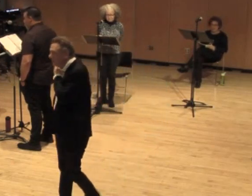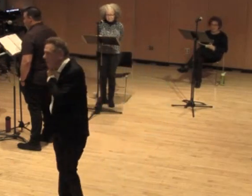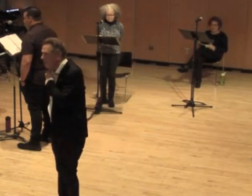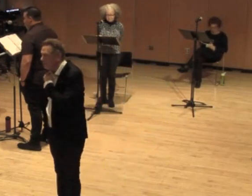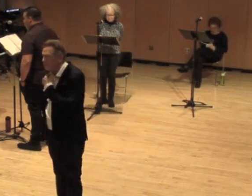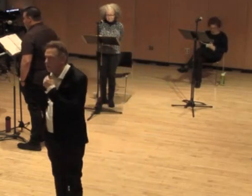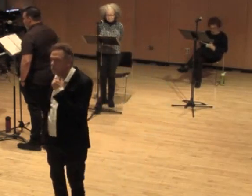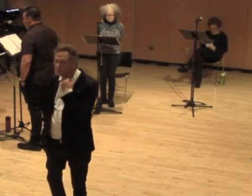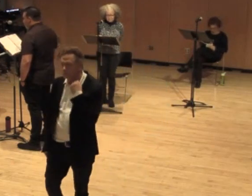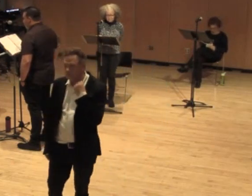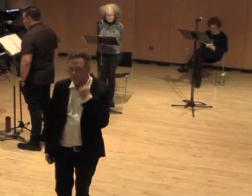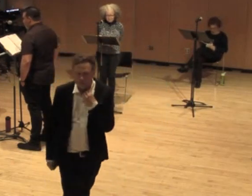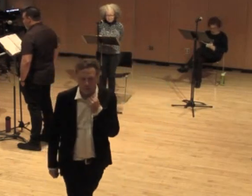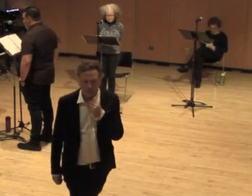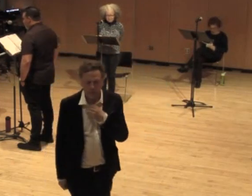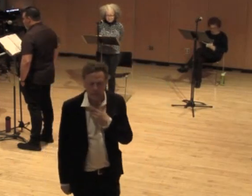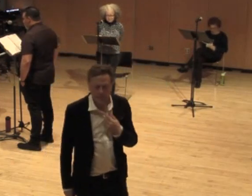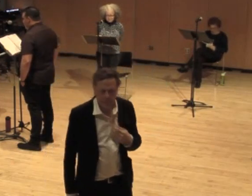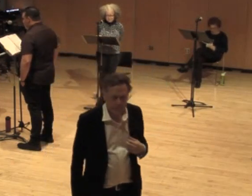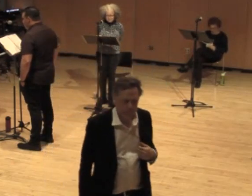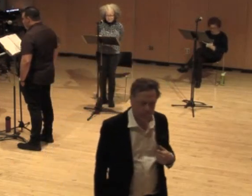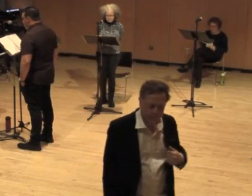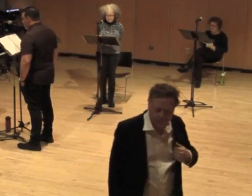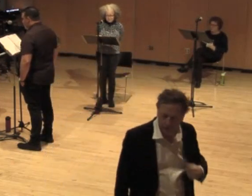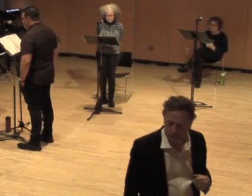because printed on both